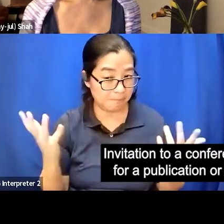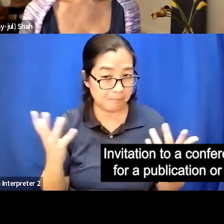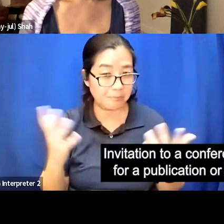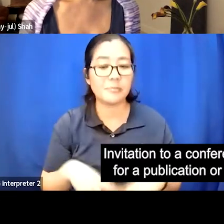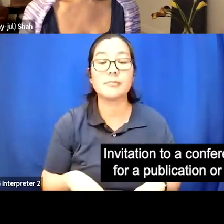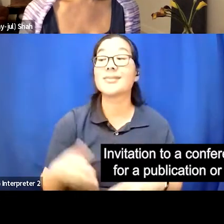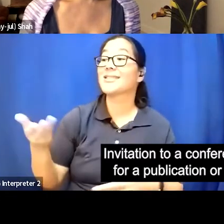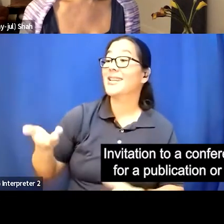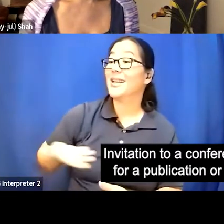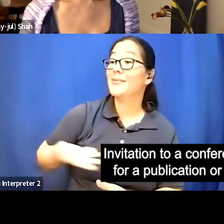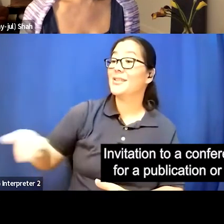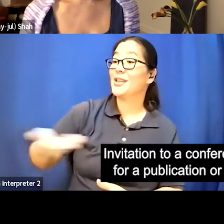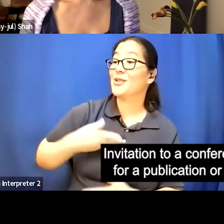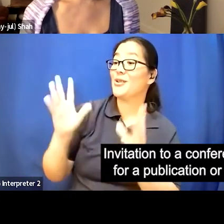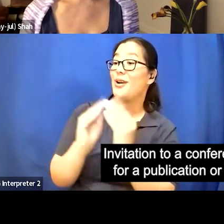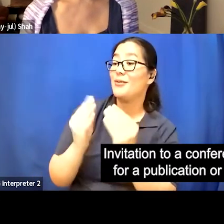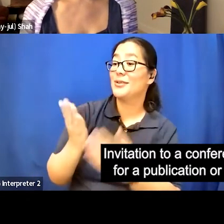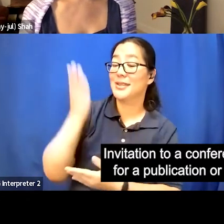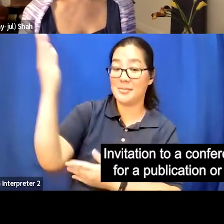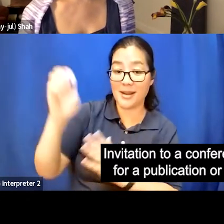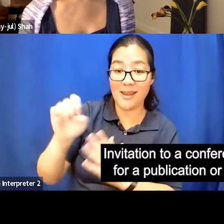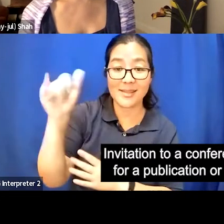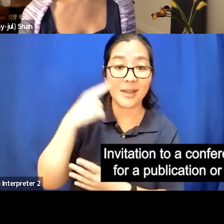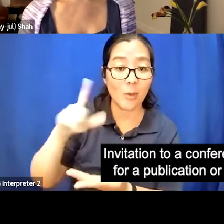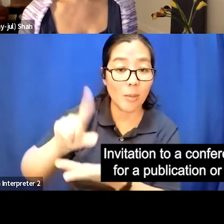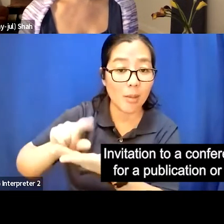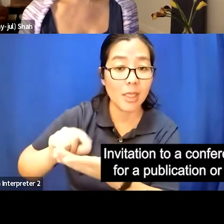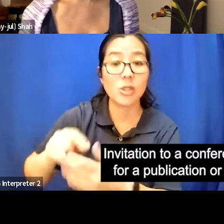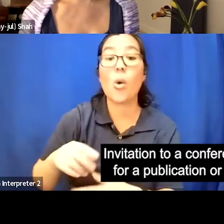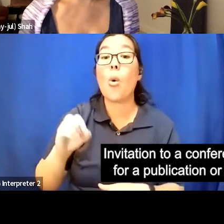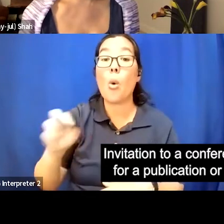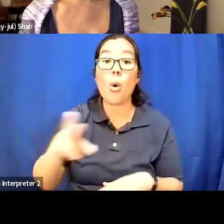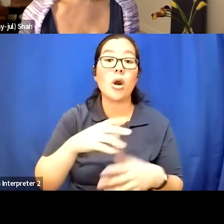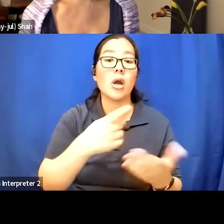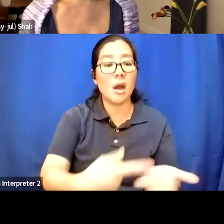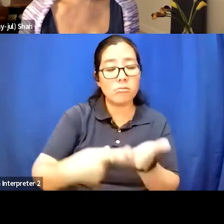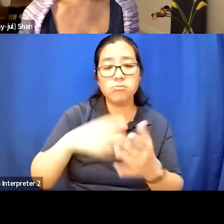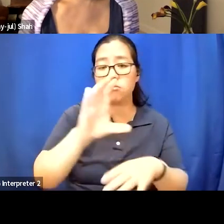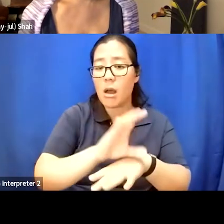Invitation to a conference, to submit an essay for a publication, or to consult on a project.